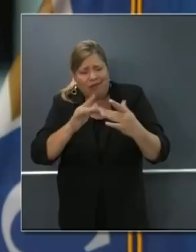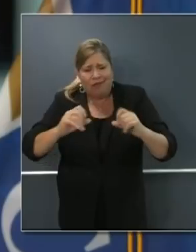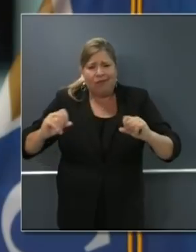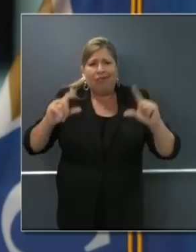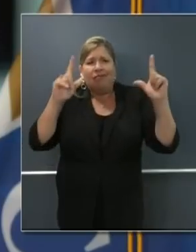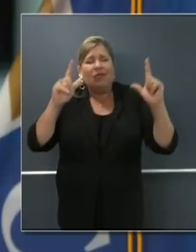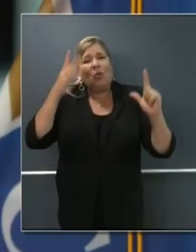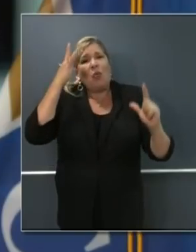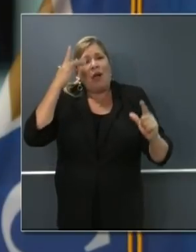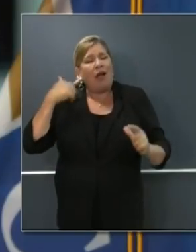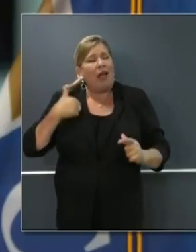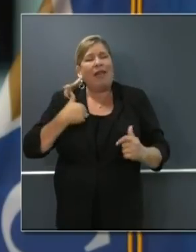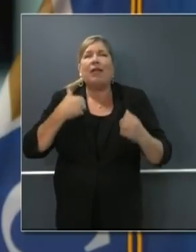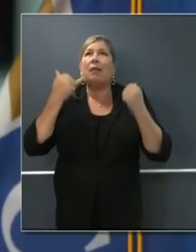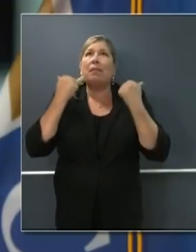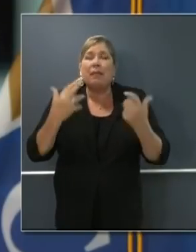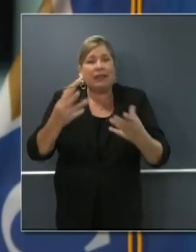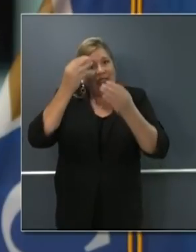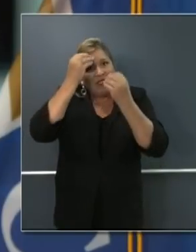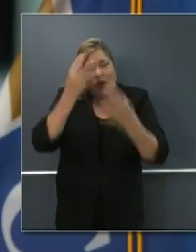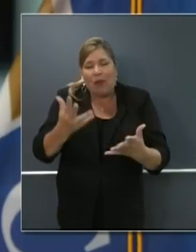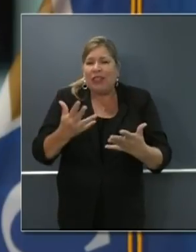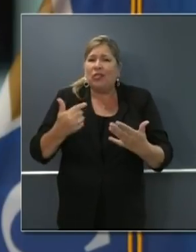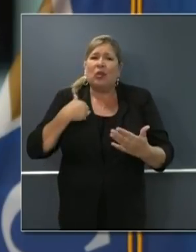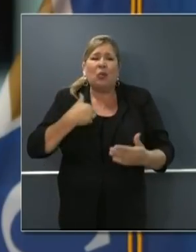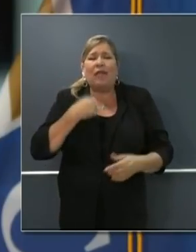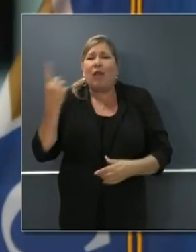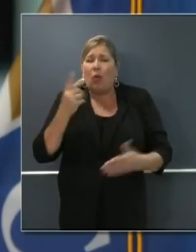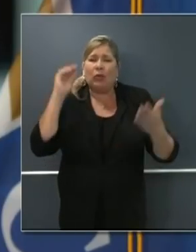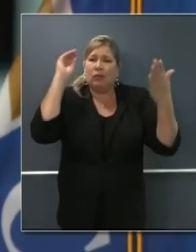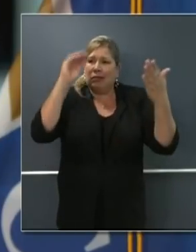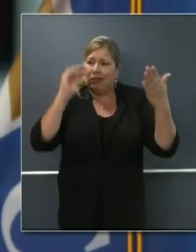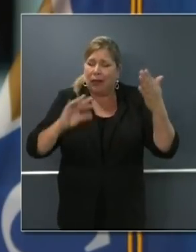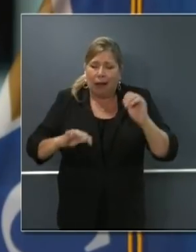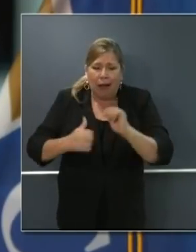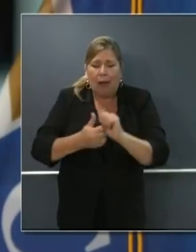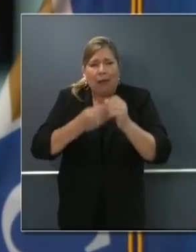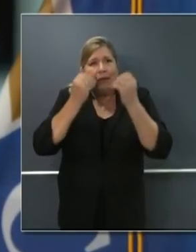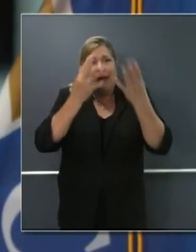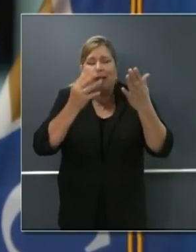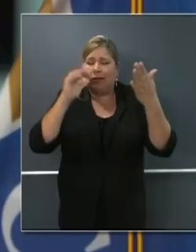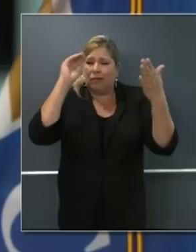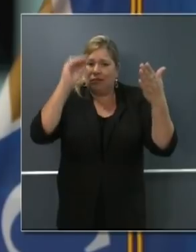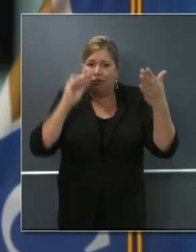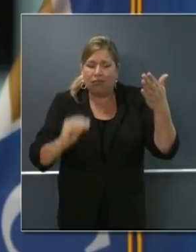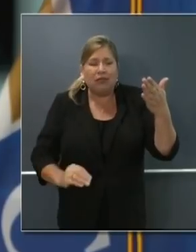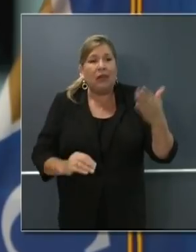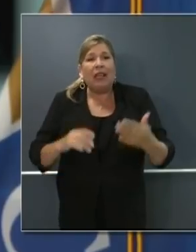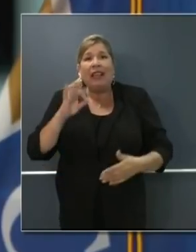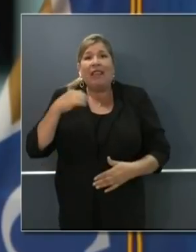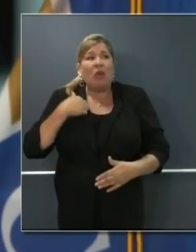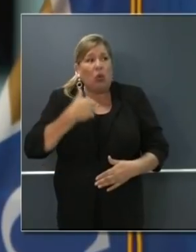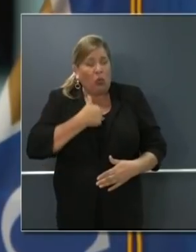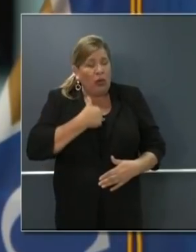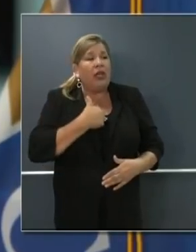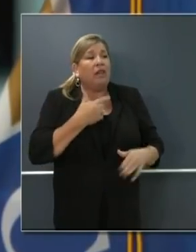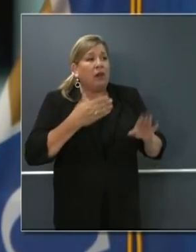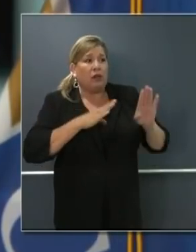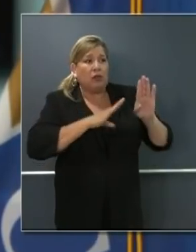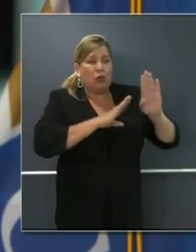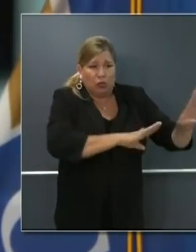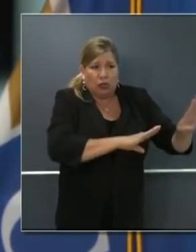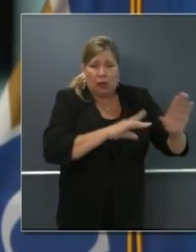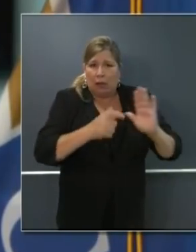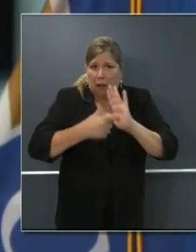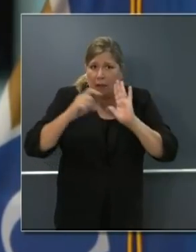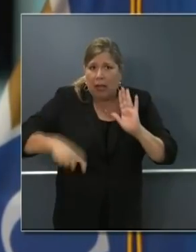update on a fairly consistent basis our statewide stay-at-home order. The guidance that we